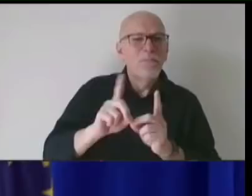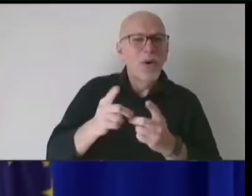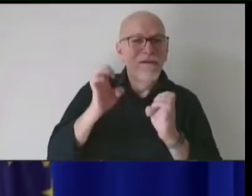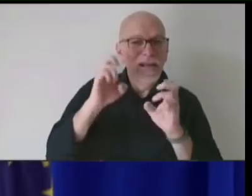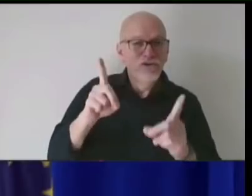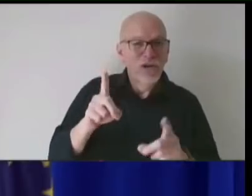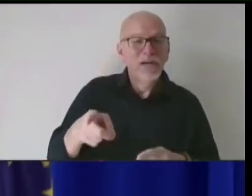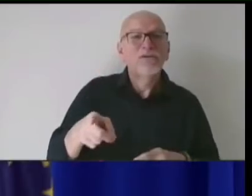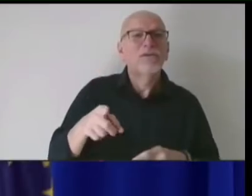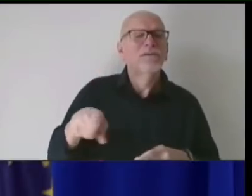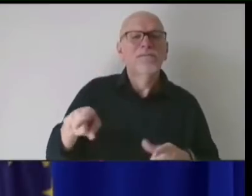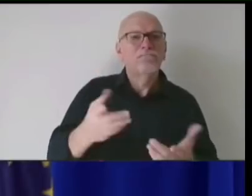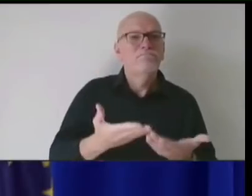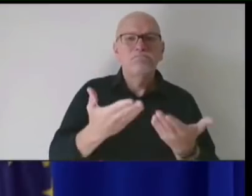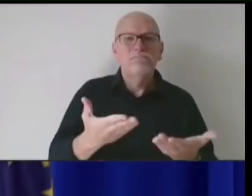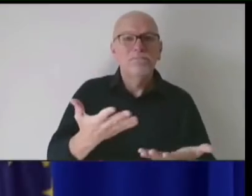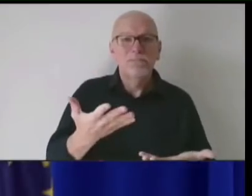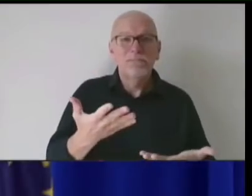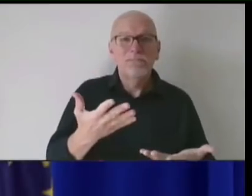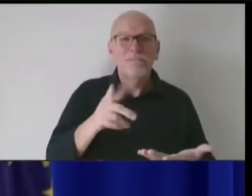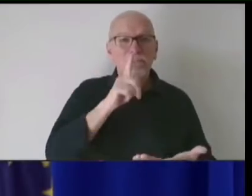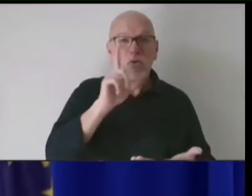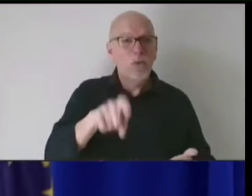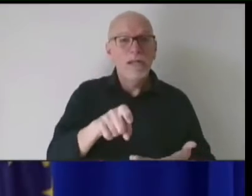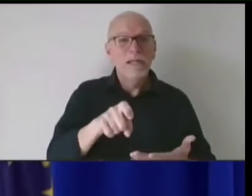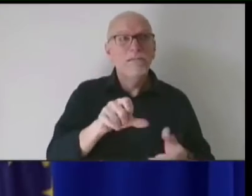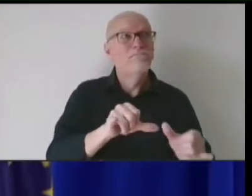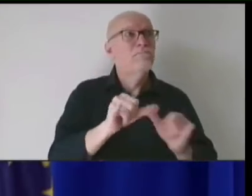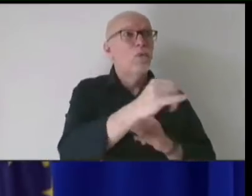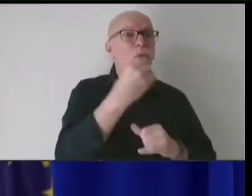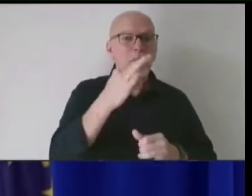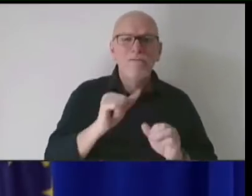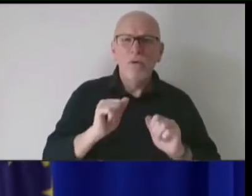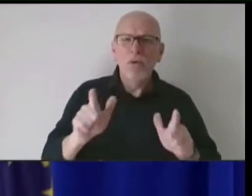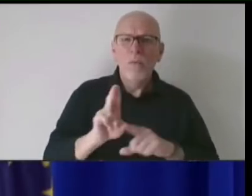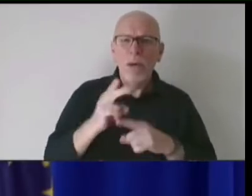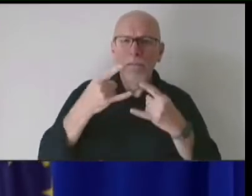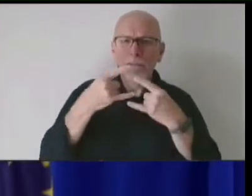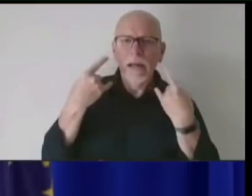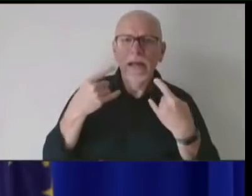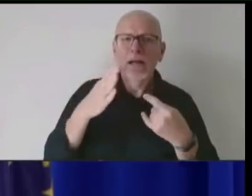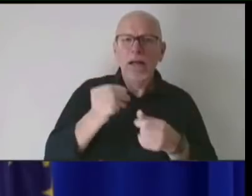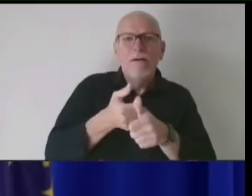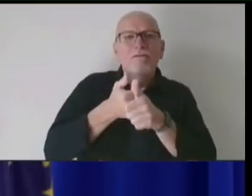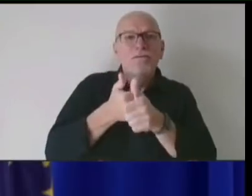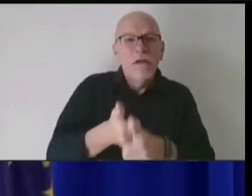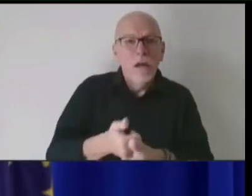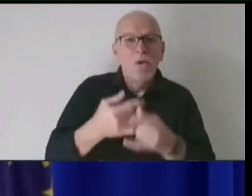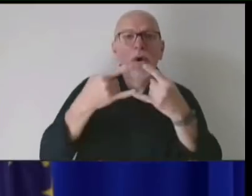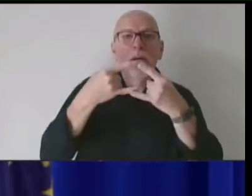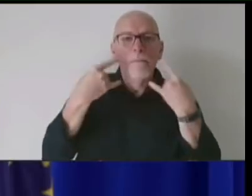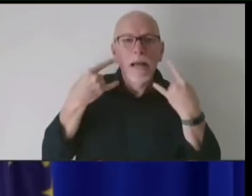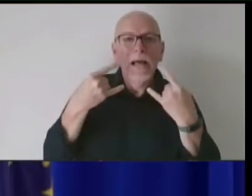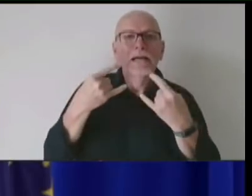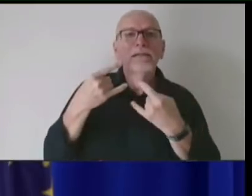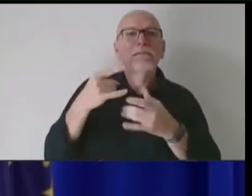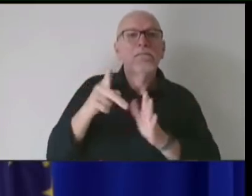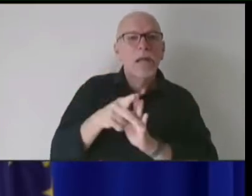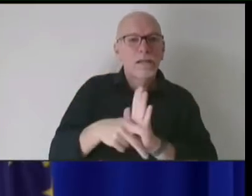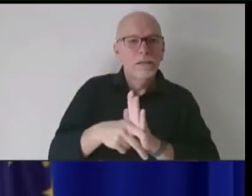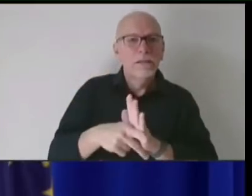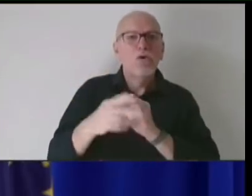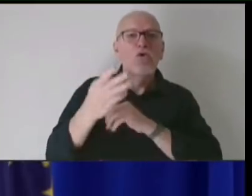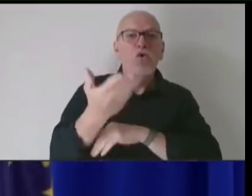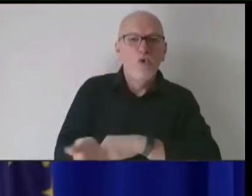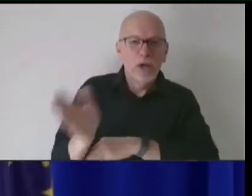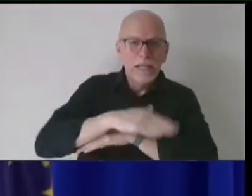you probably don't need to quarantine students if everybody is masked and follows that mask enforced policy all day